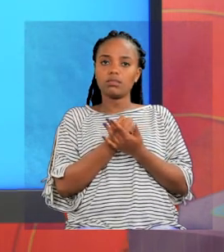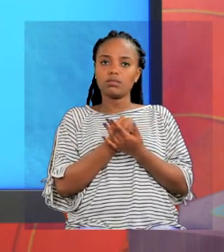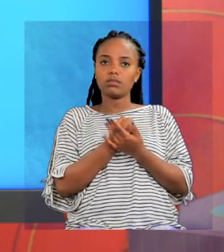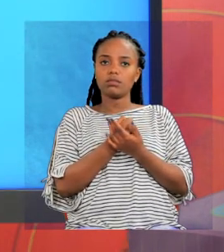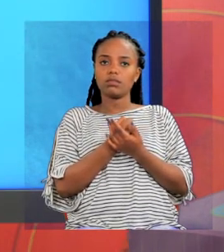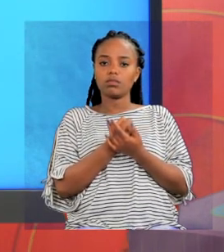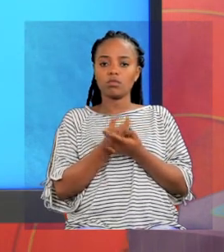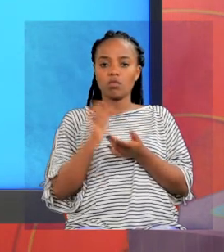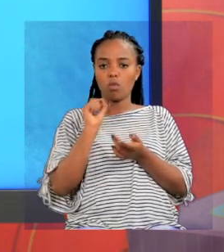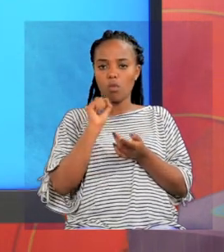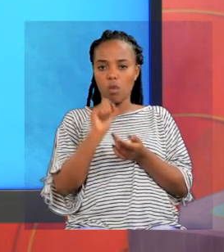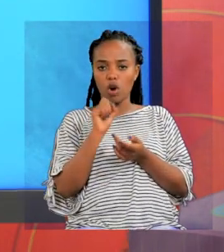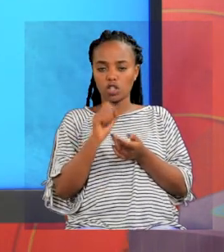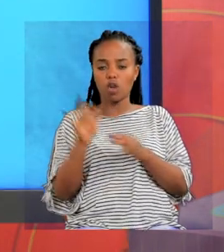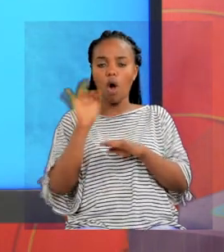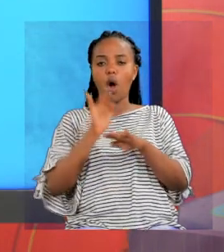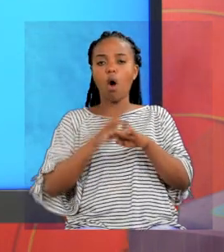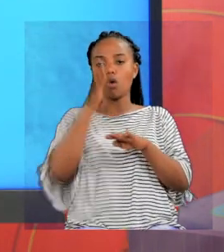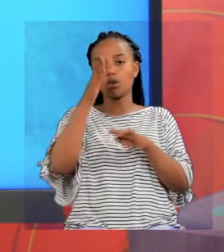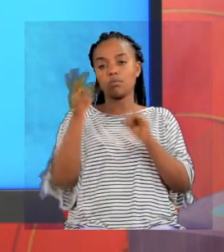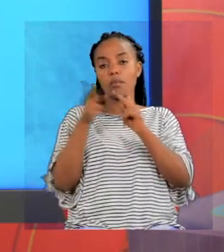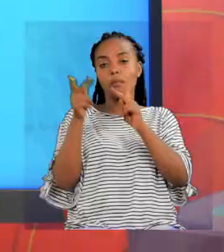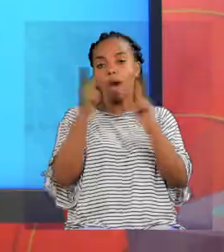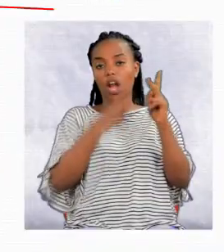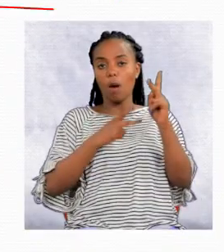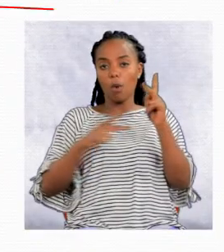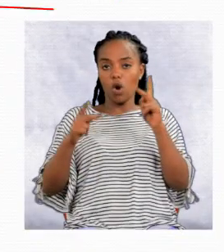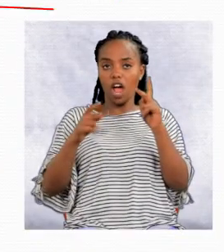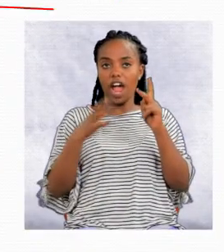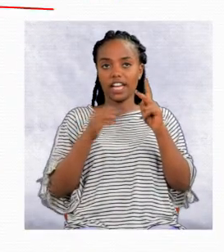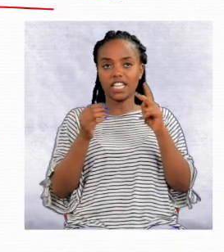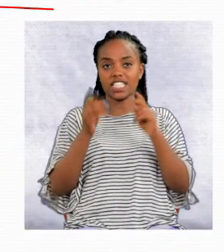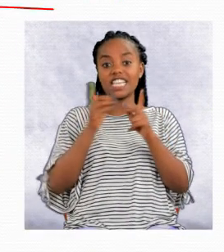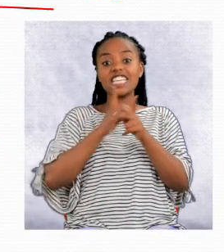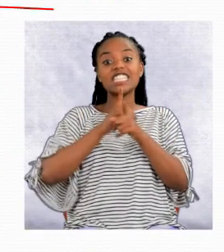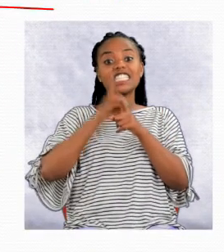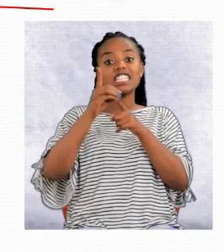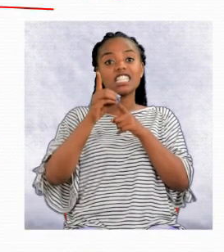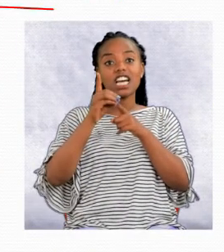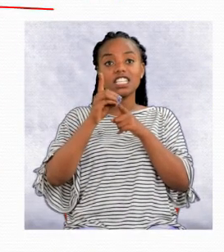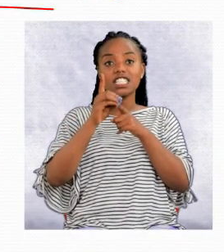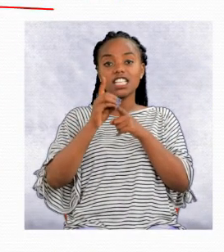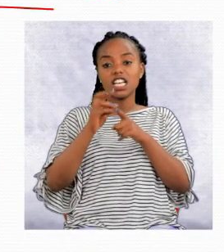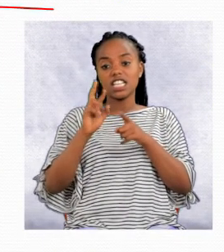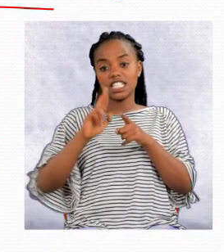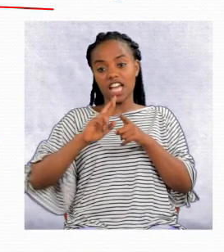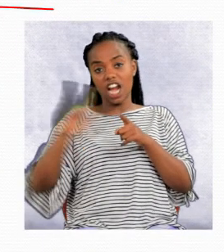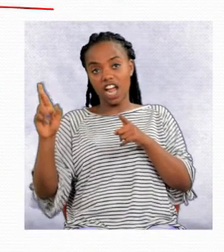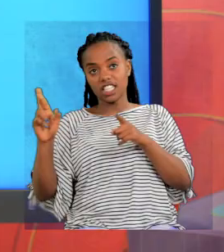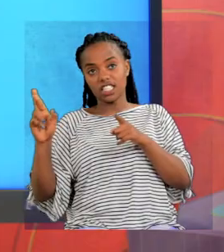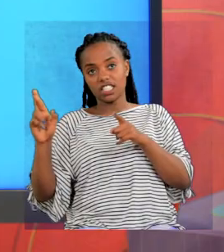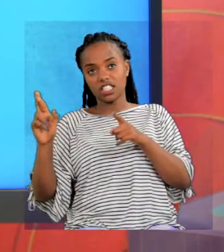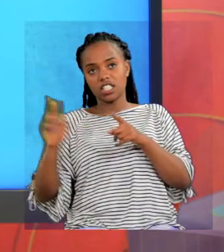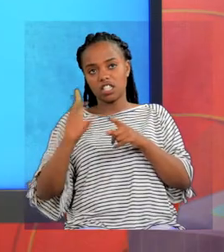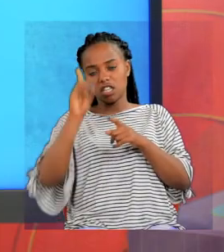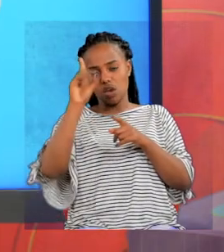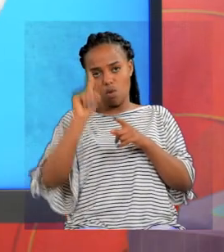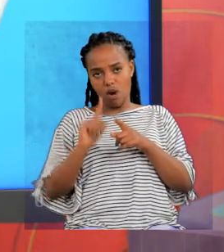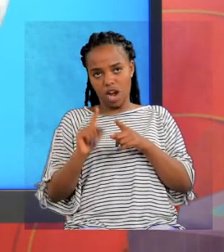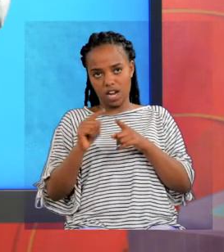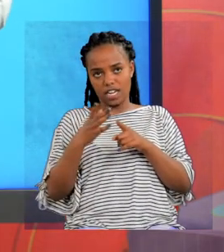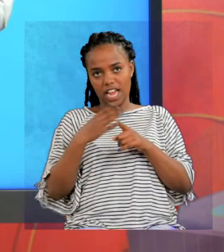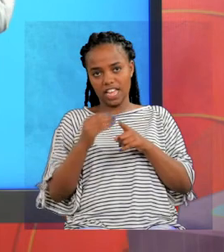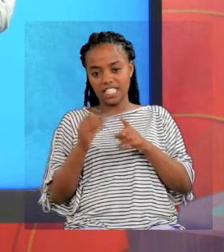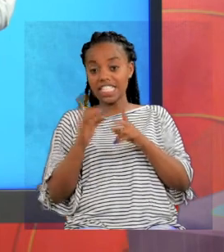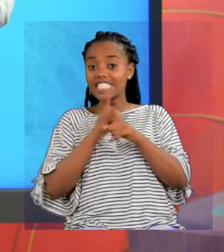arbitrary point on this parabola, and then the distance from the directrix to the point on the parabola is the same